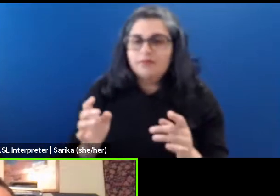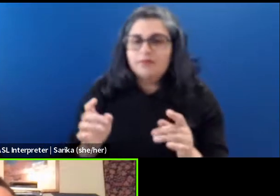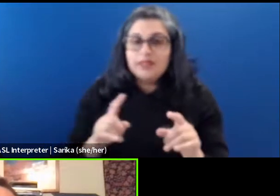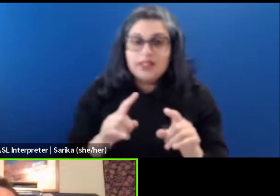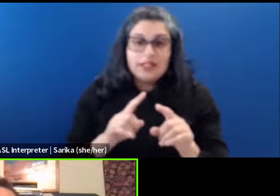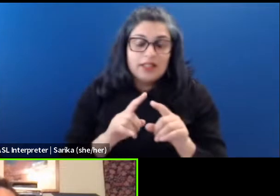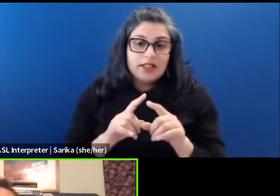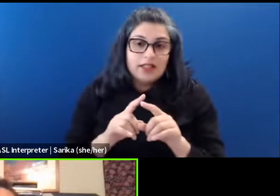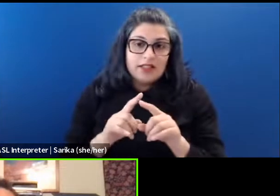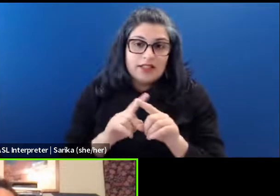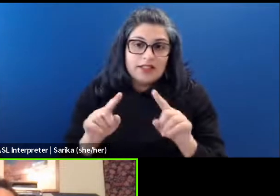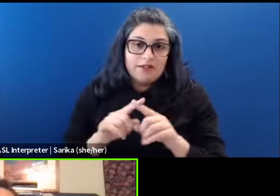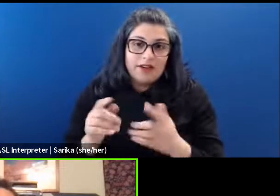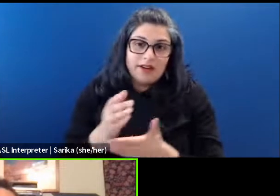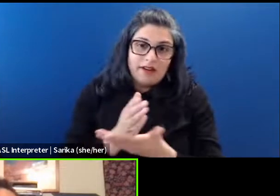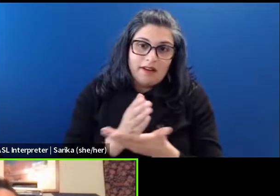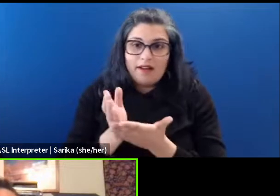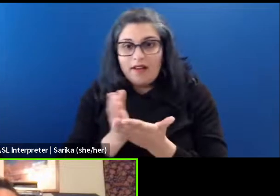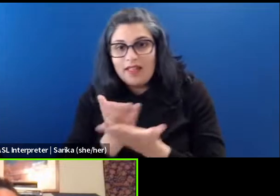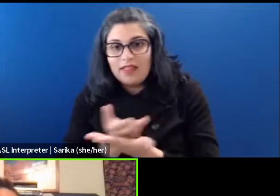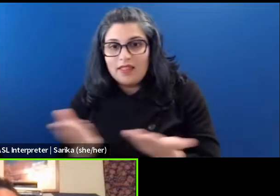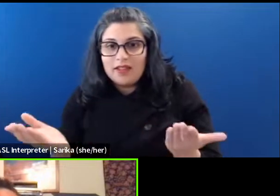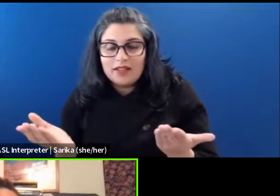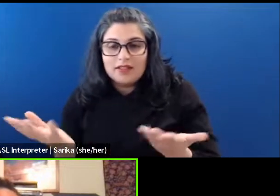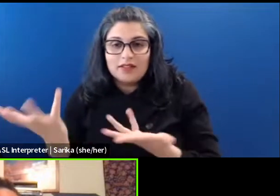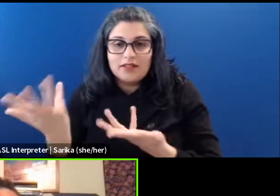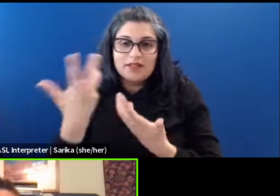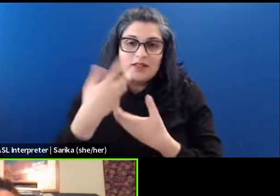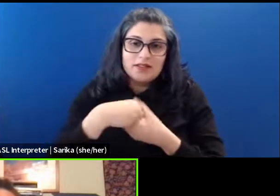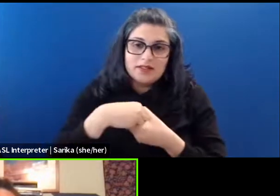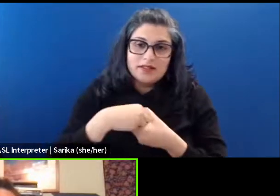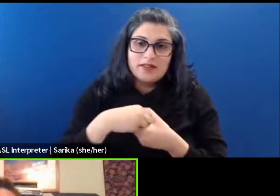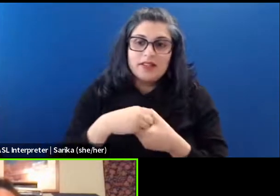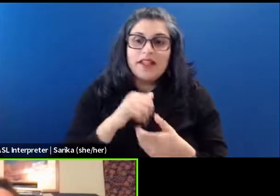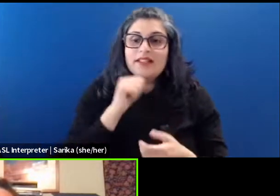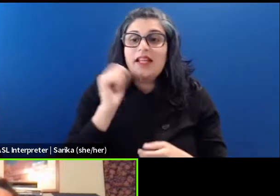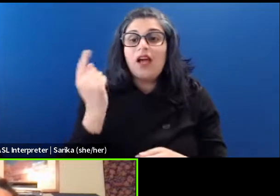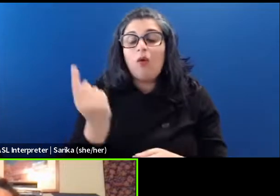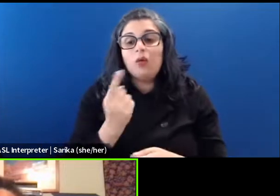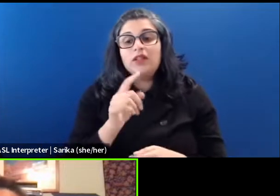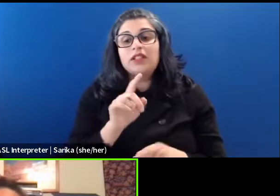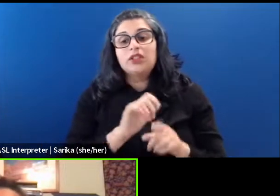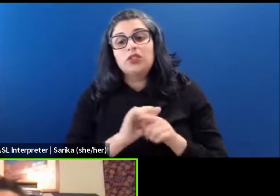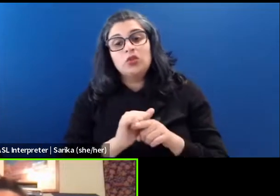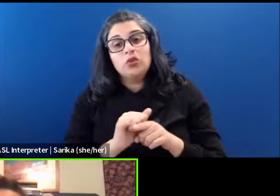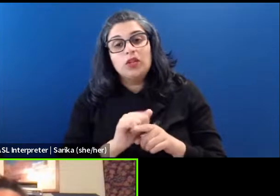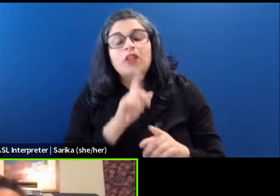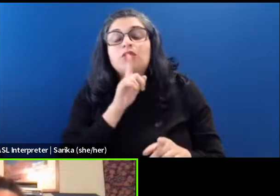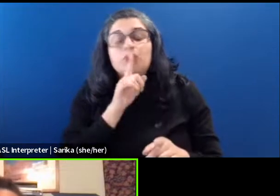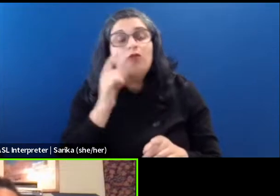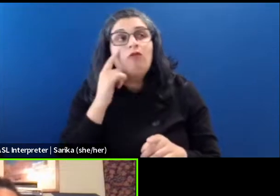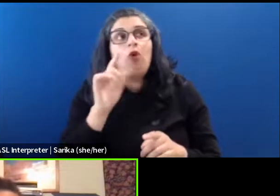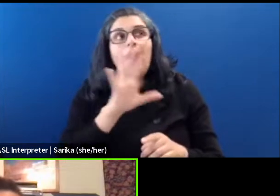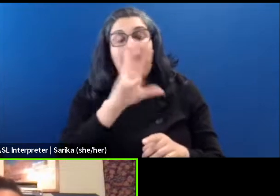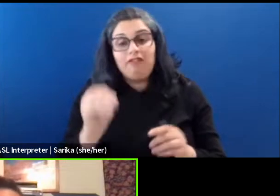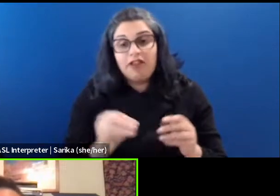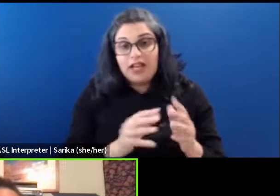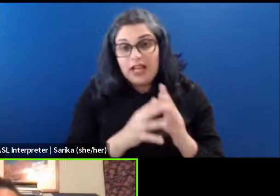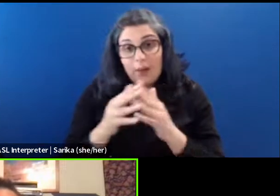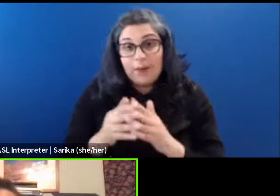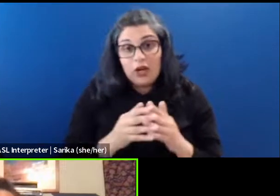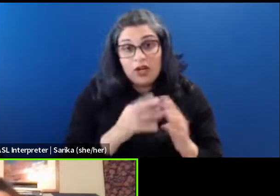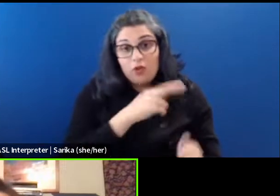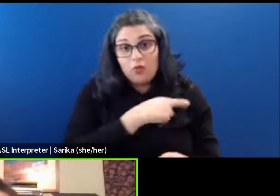elements. I would say that this is also not just true of African-American religious